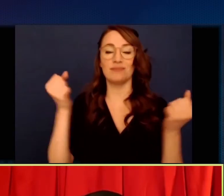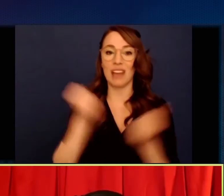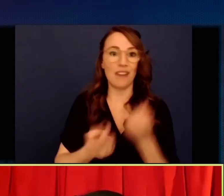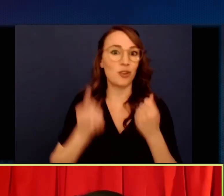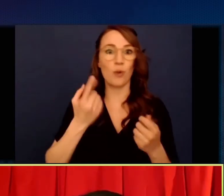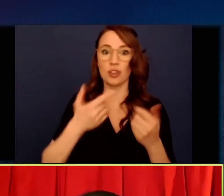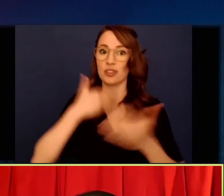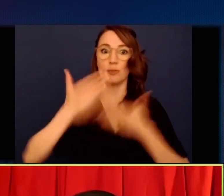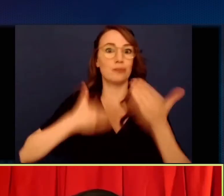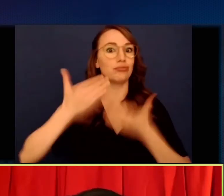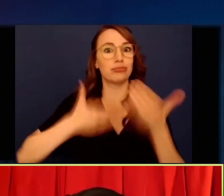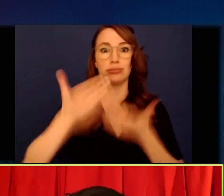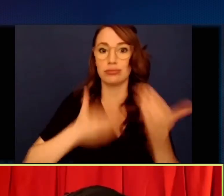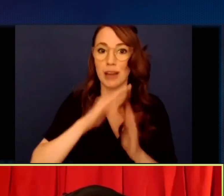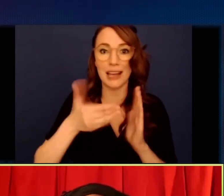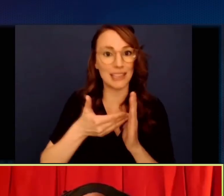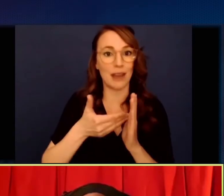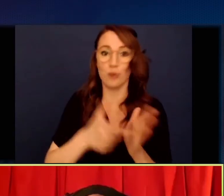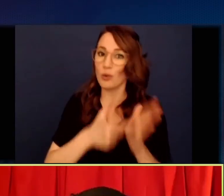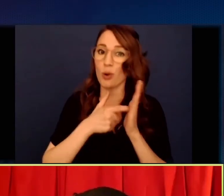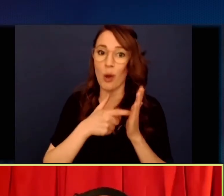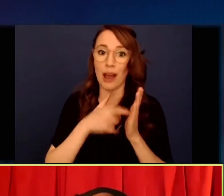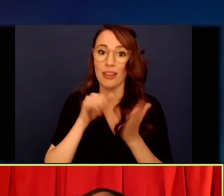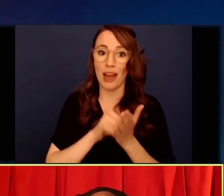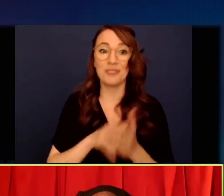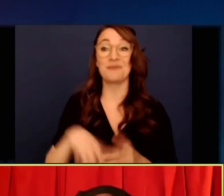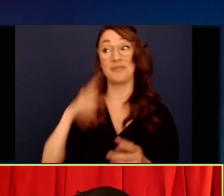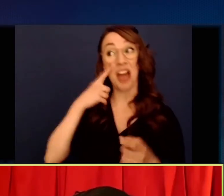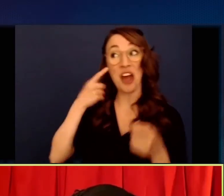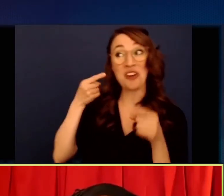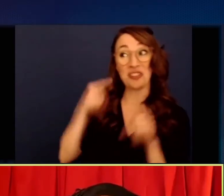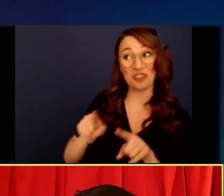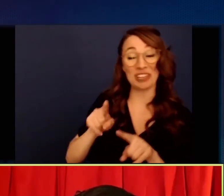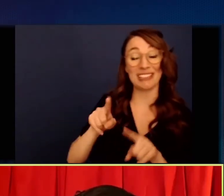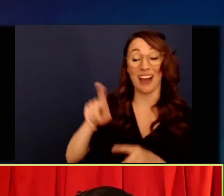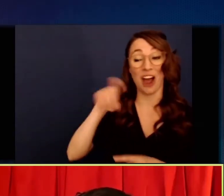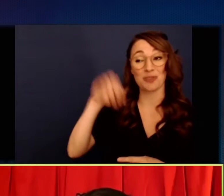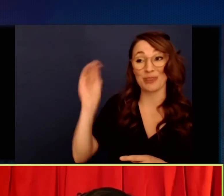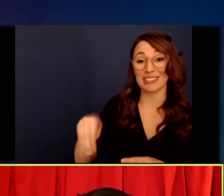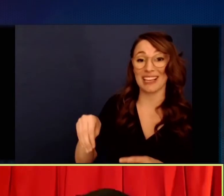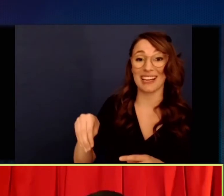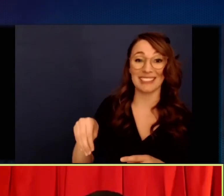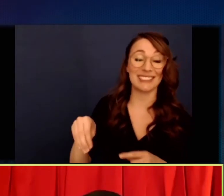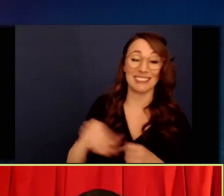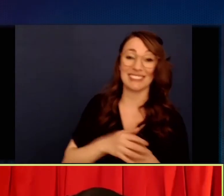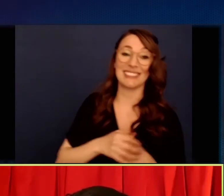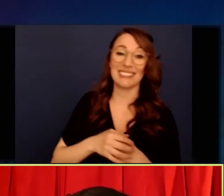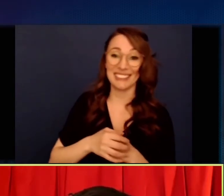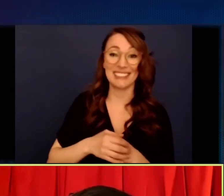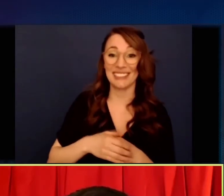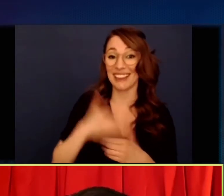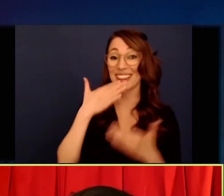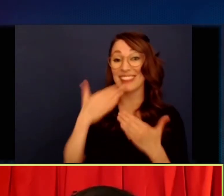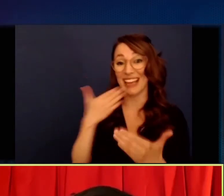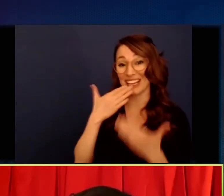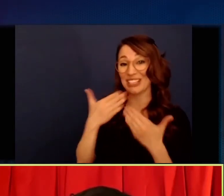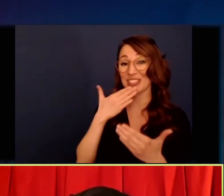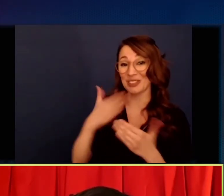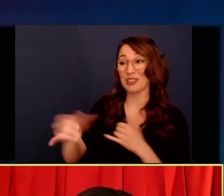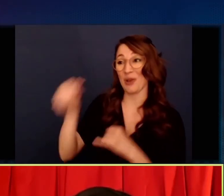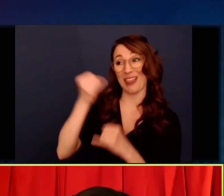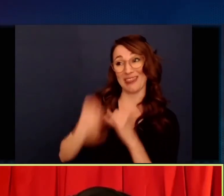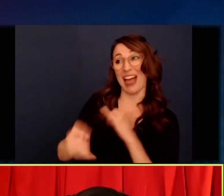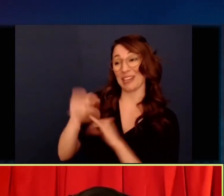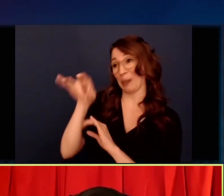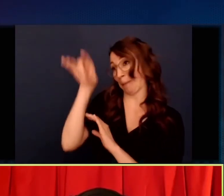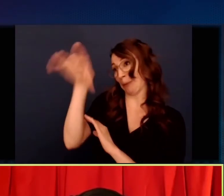Amen. I agree with you 100%. And I thank you so much for that impassioned last Yeah, that last nugget was